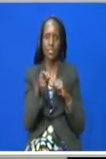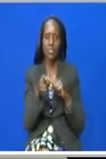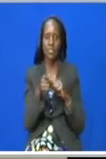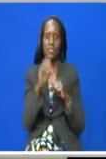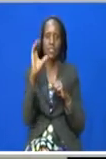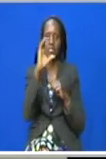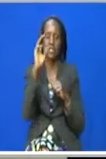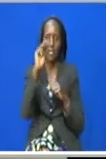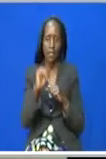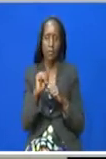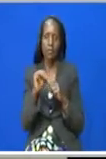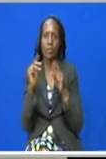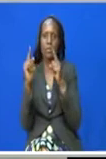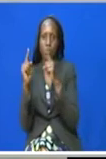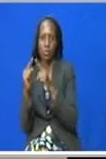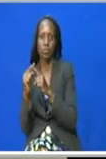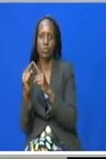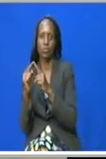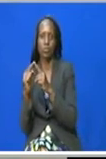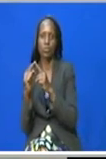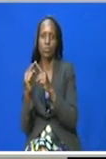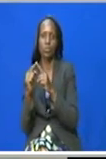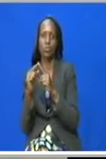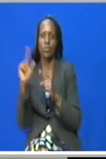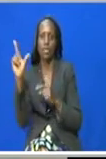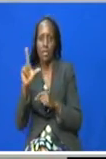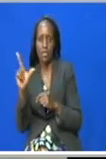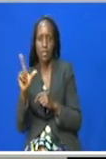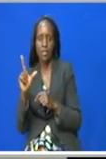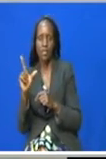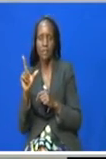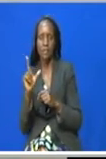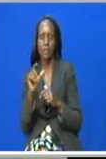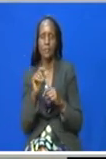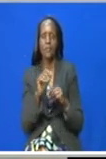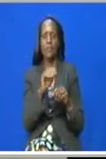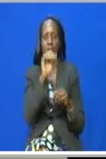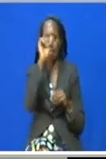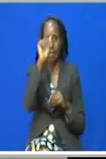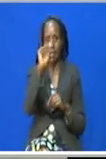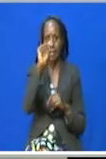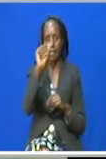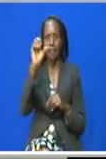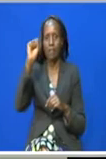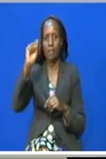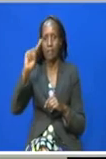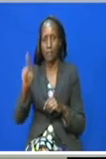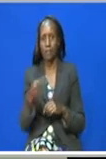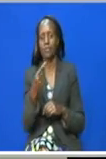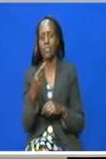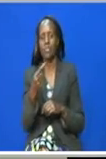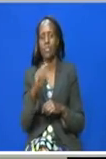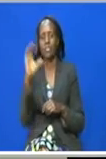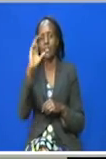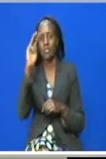cubic centimeters into liters. A, 5,000 cubic